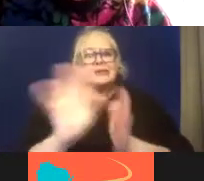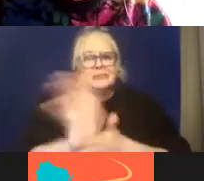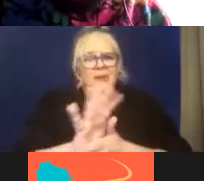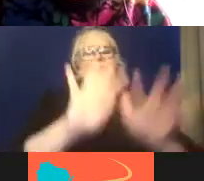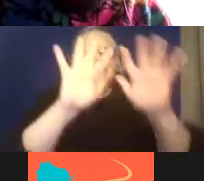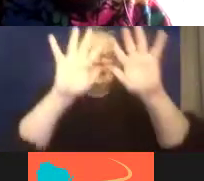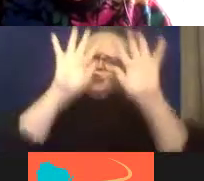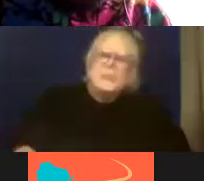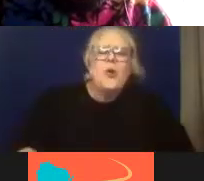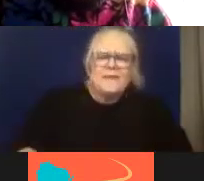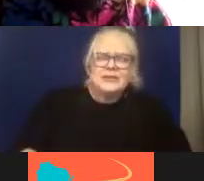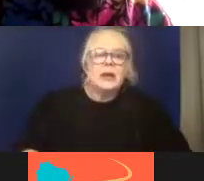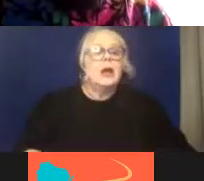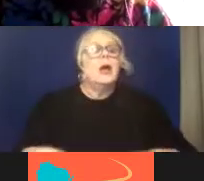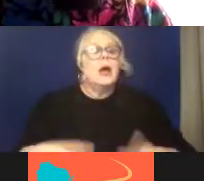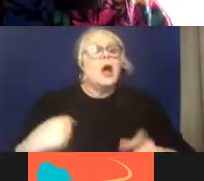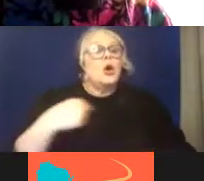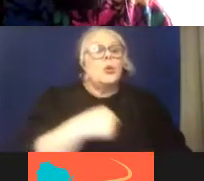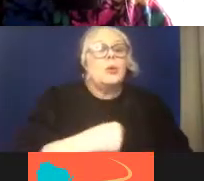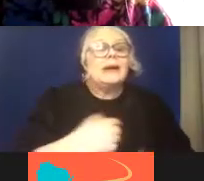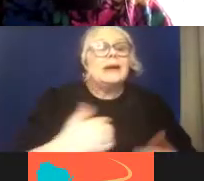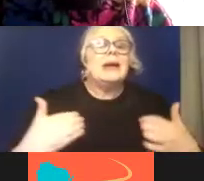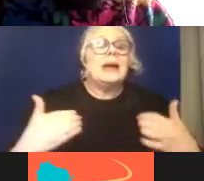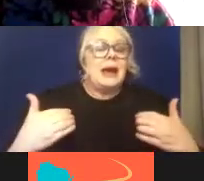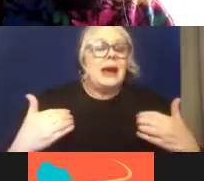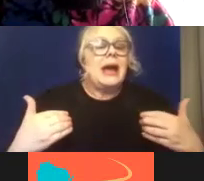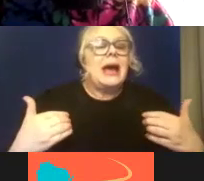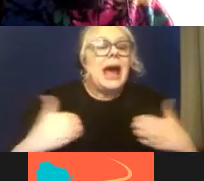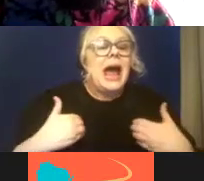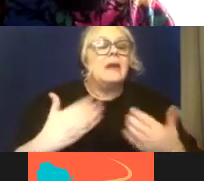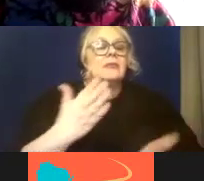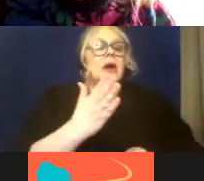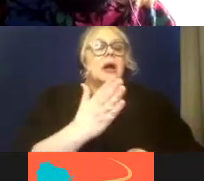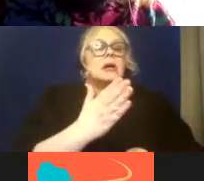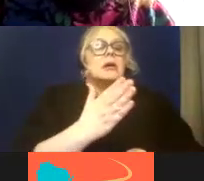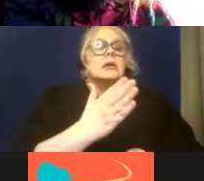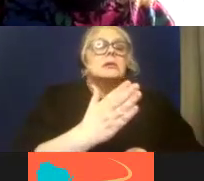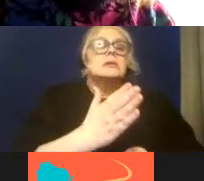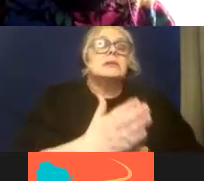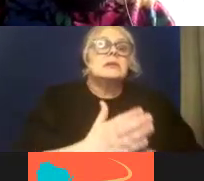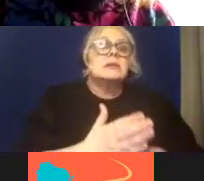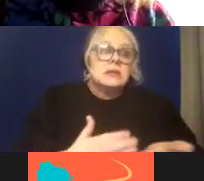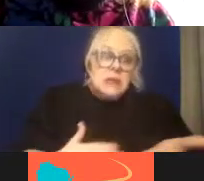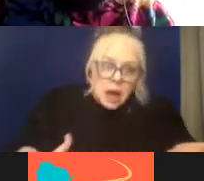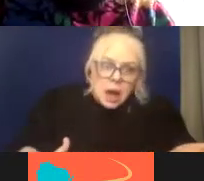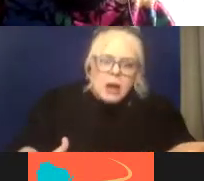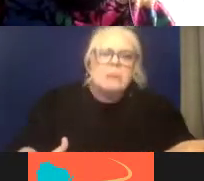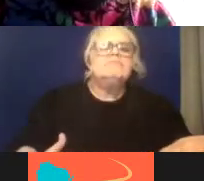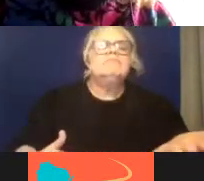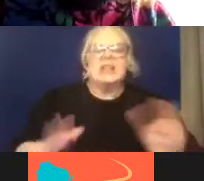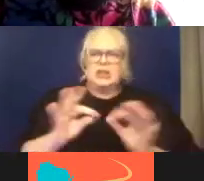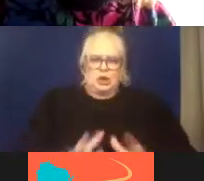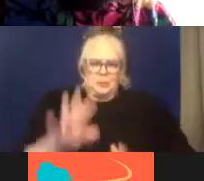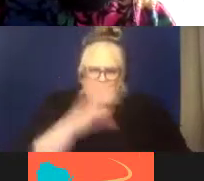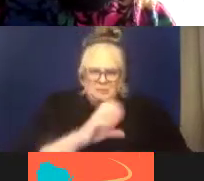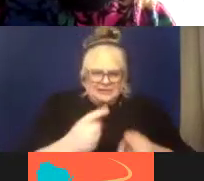fully comprehensive at this point, and they can be re-traumatizing. We'll get into all of those options and all the nitty-gritty stuff in